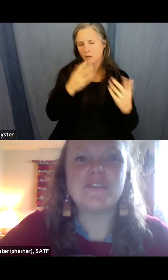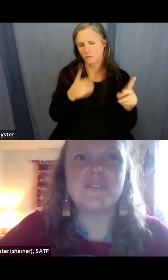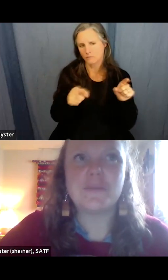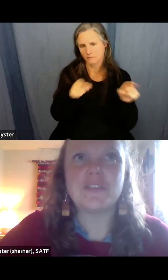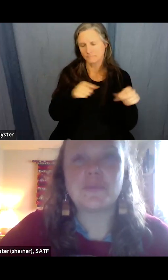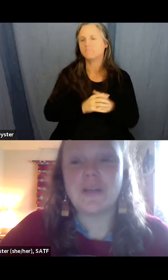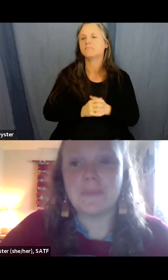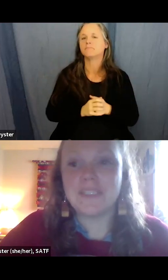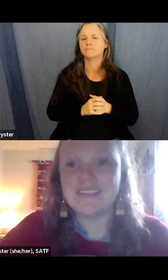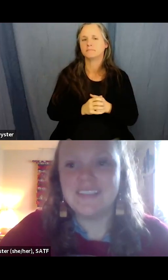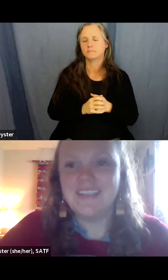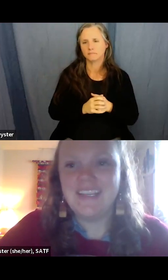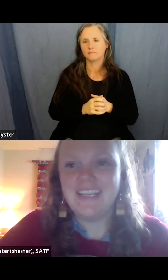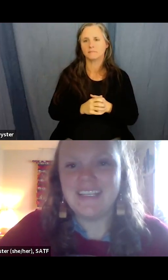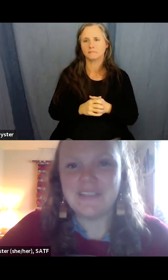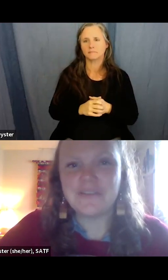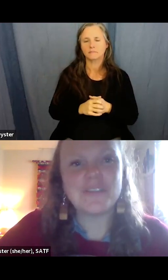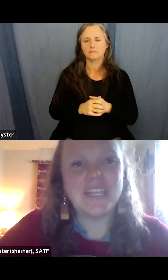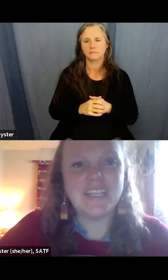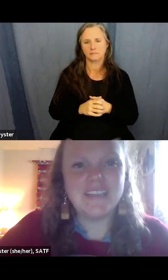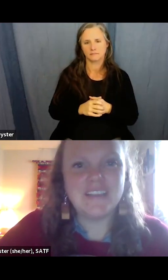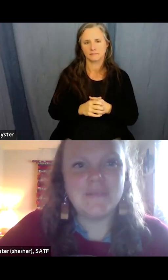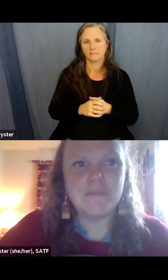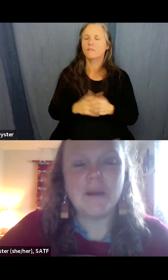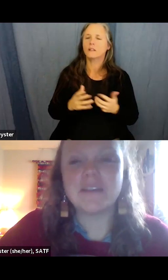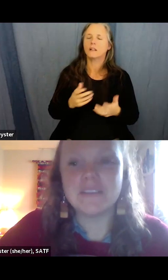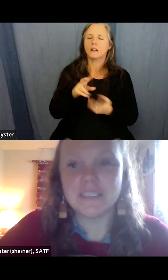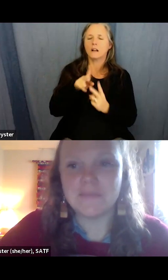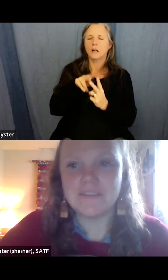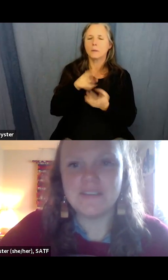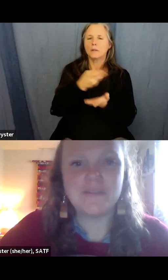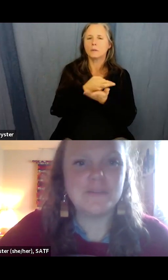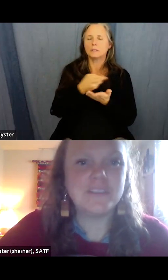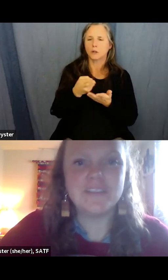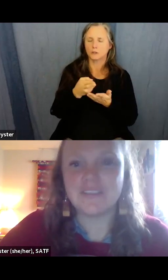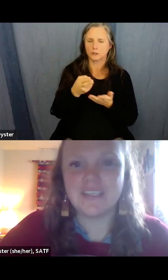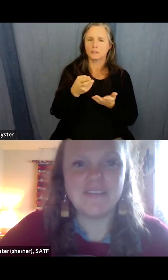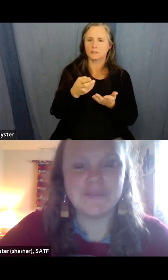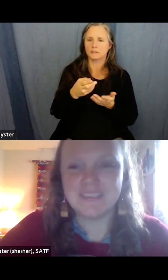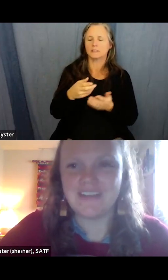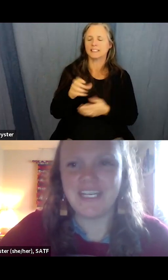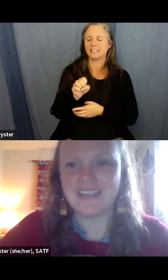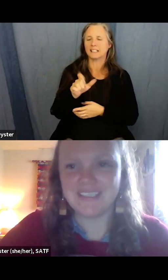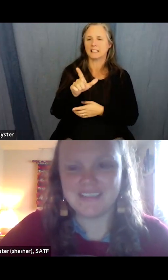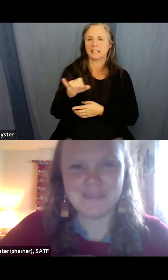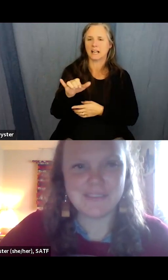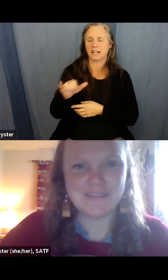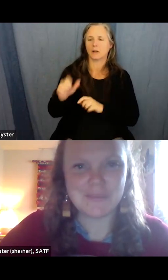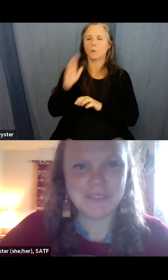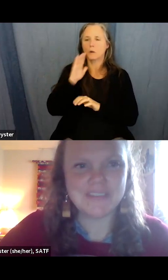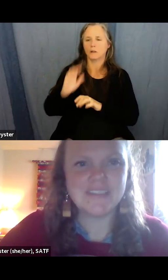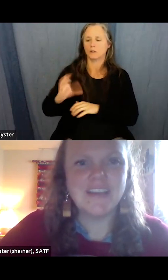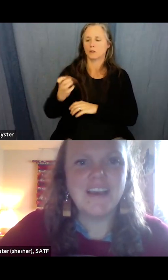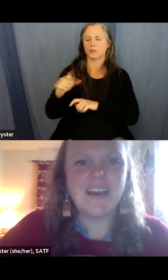there is so much promise in creating partnerships to ensure that everyone is having access to those